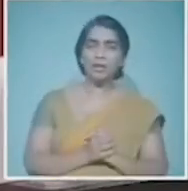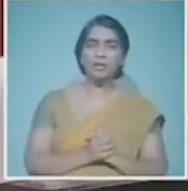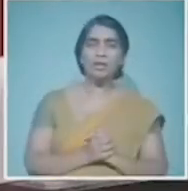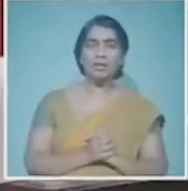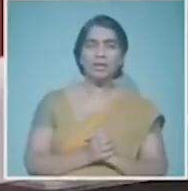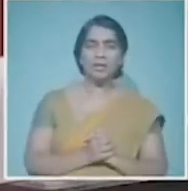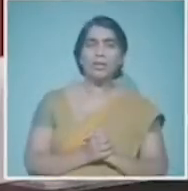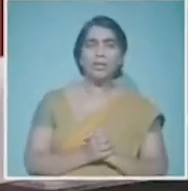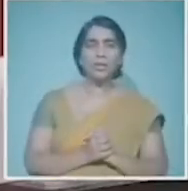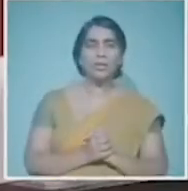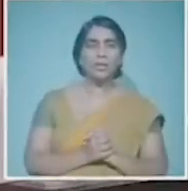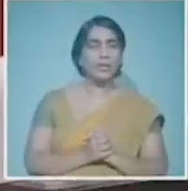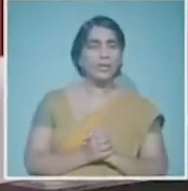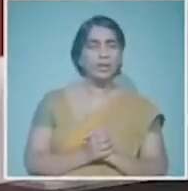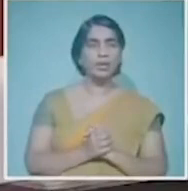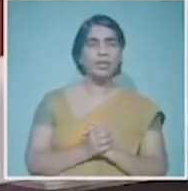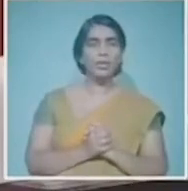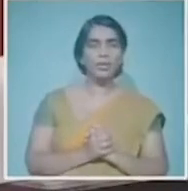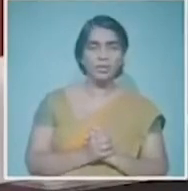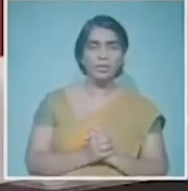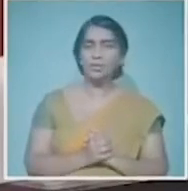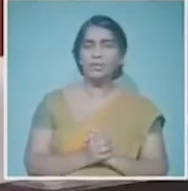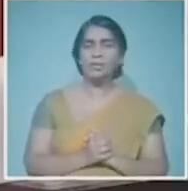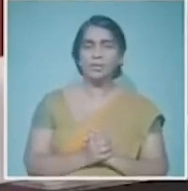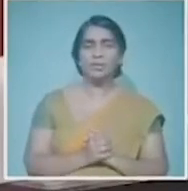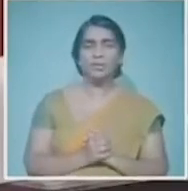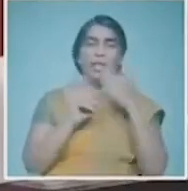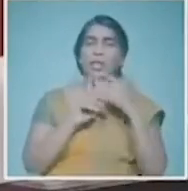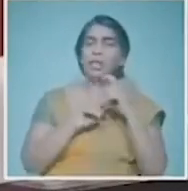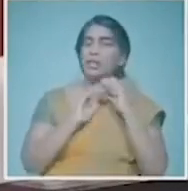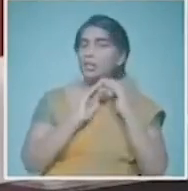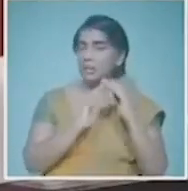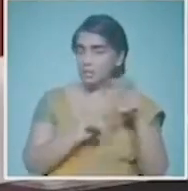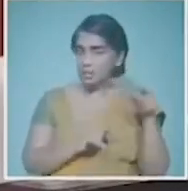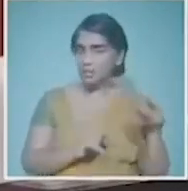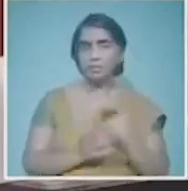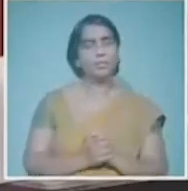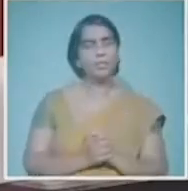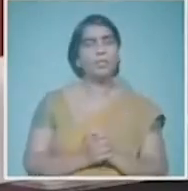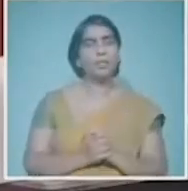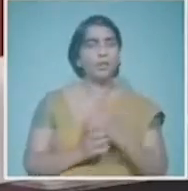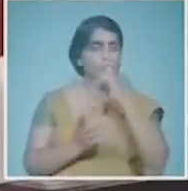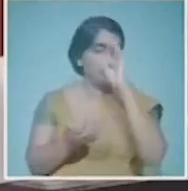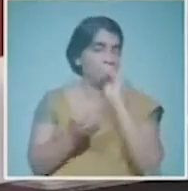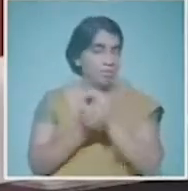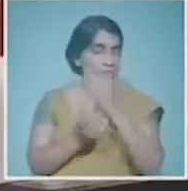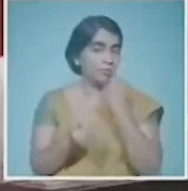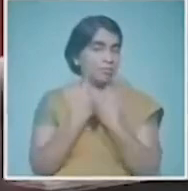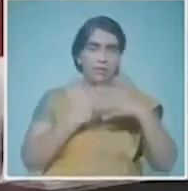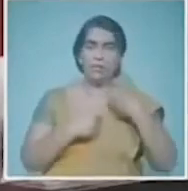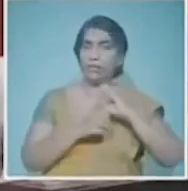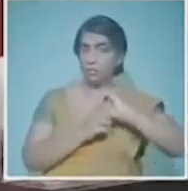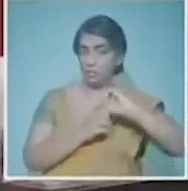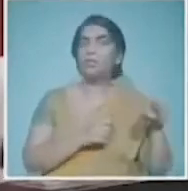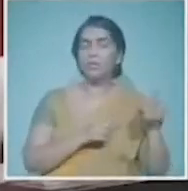analyst department for testing, either directly or through court. Now, sending it through court is something that we